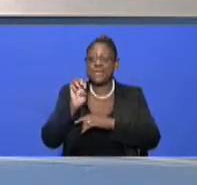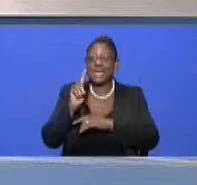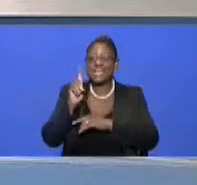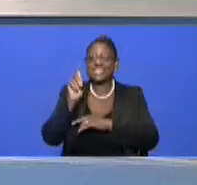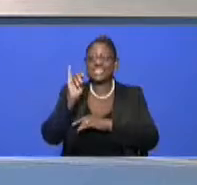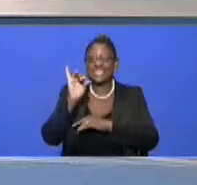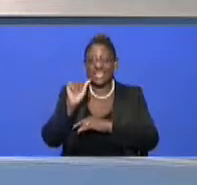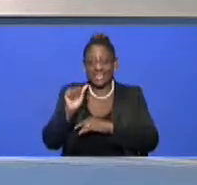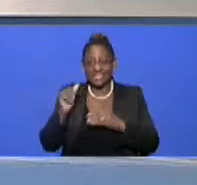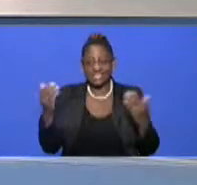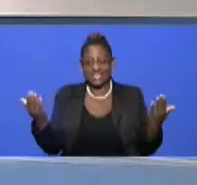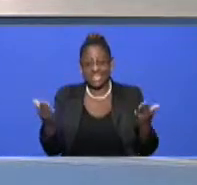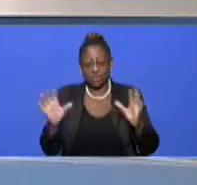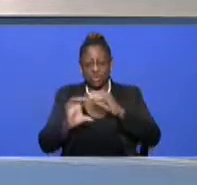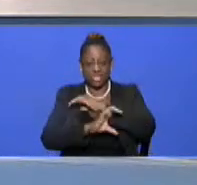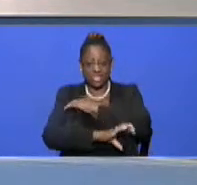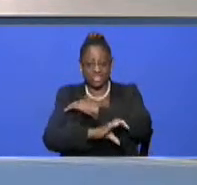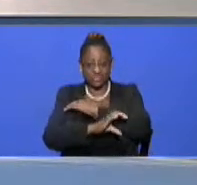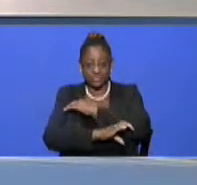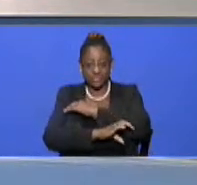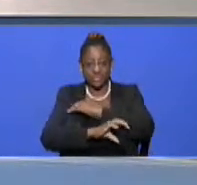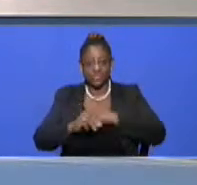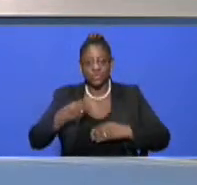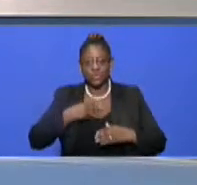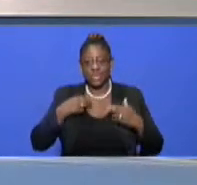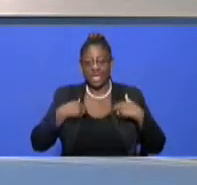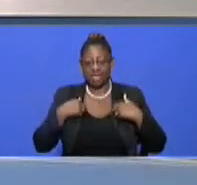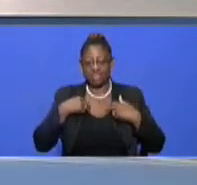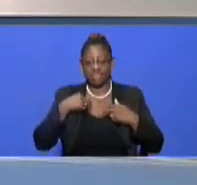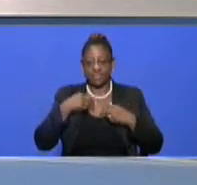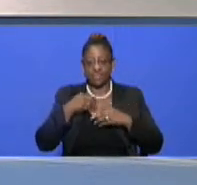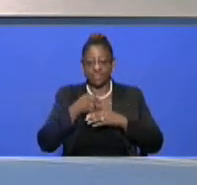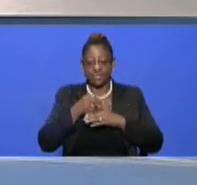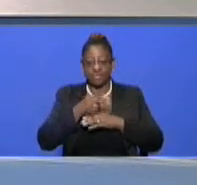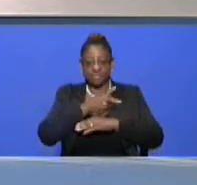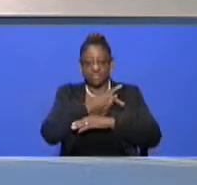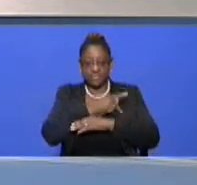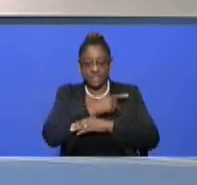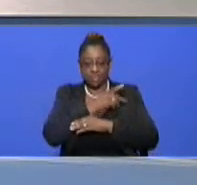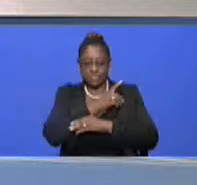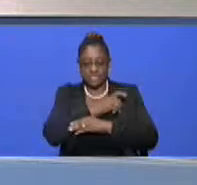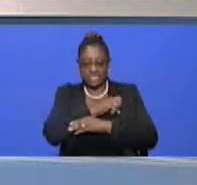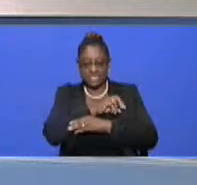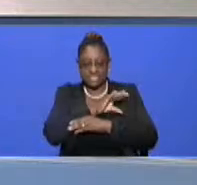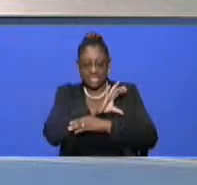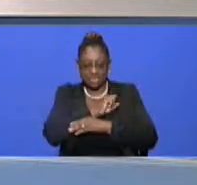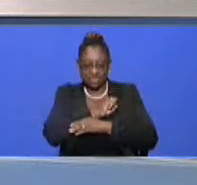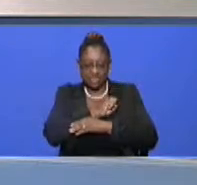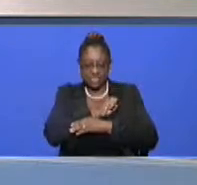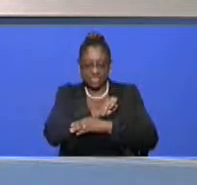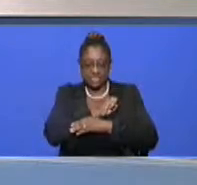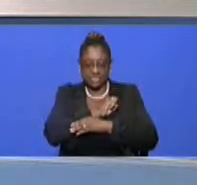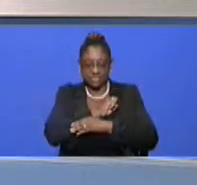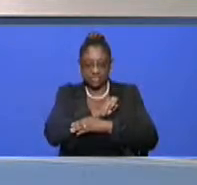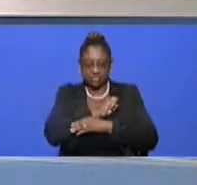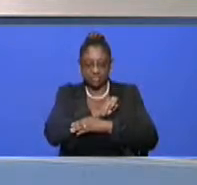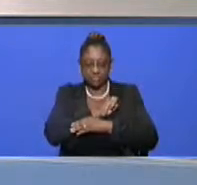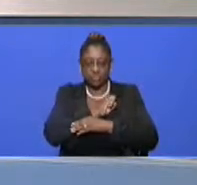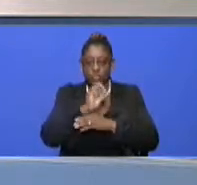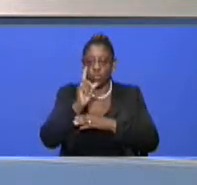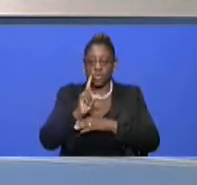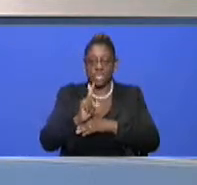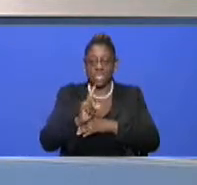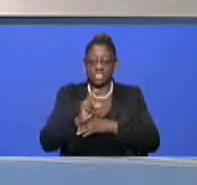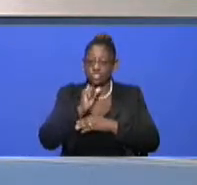country. This morning, he met with Prime Minister the Honorable Philip Davis in a private meeting at the Prime Minister's office on Cape Beach. Perry is